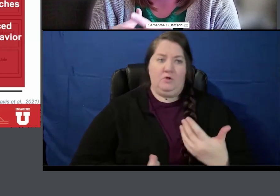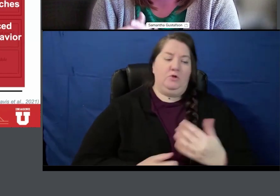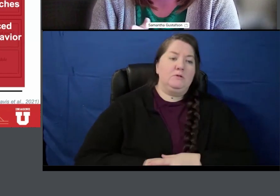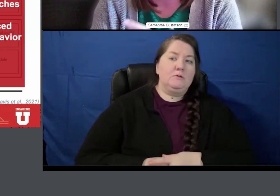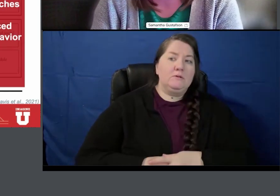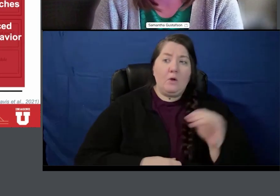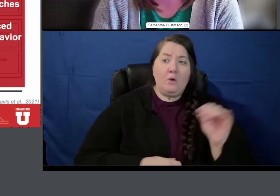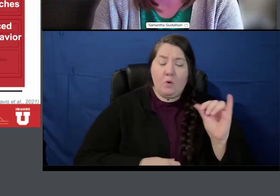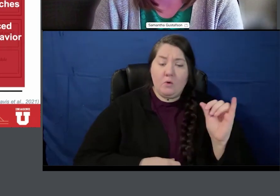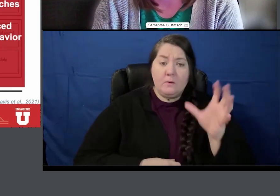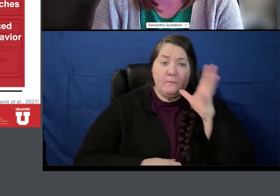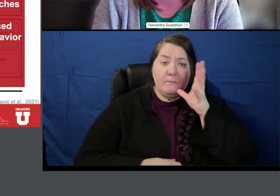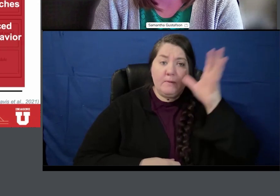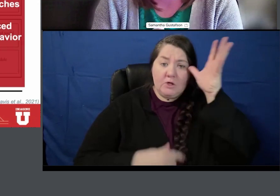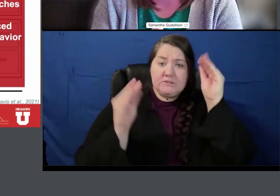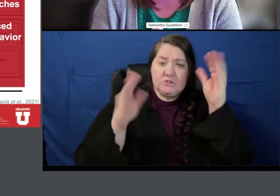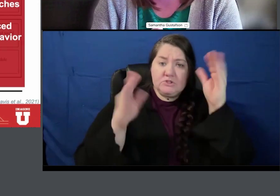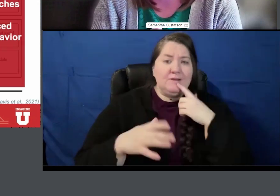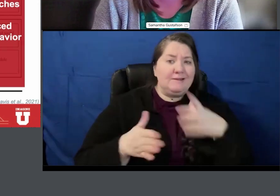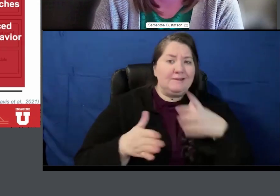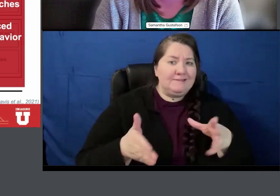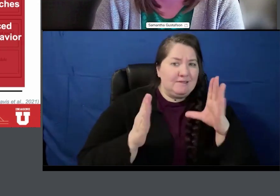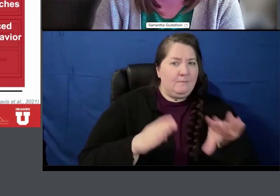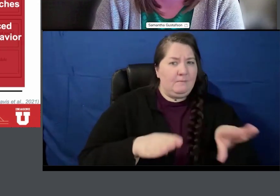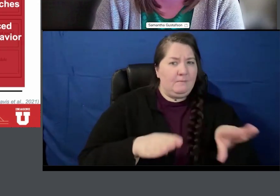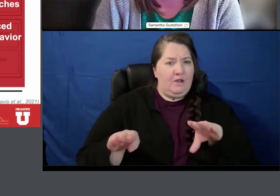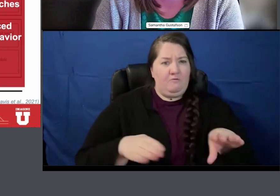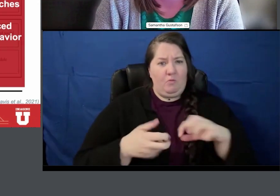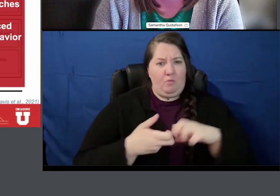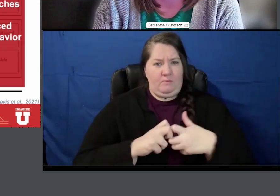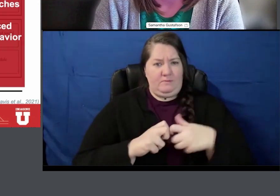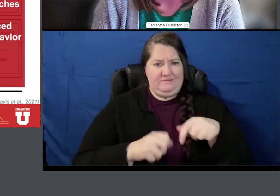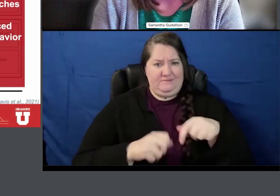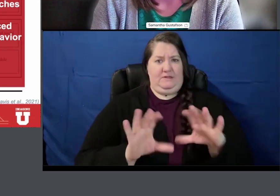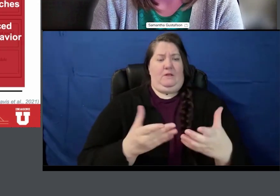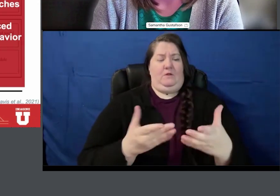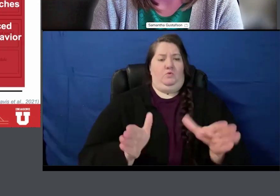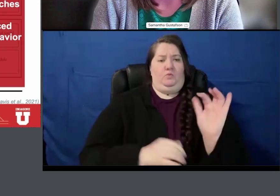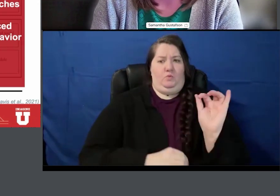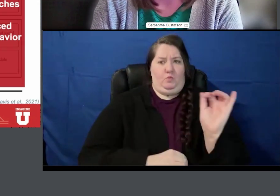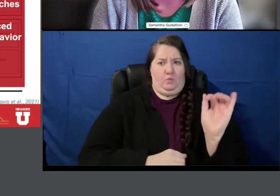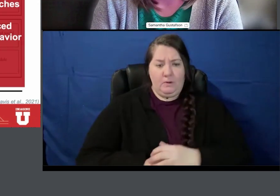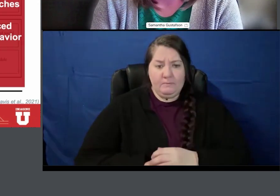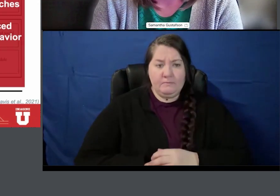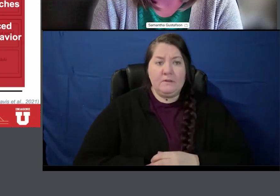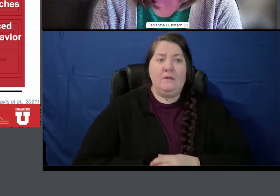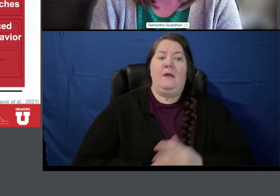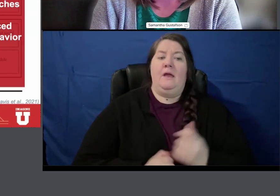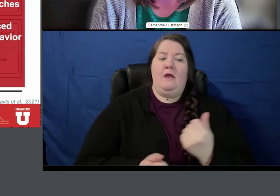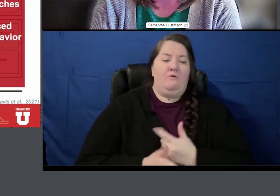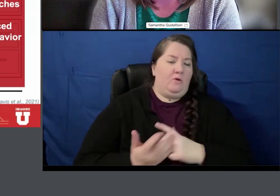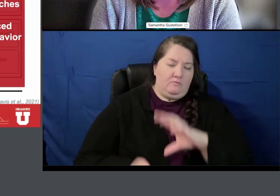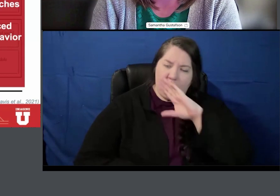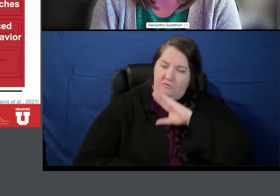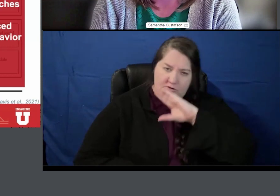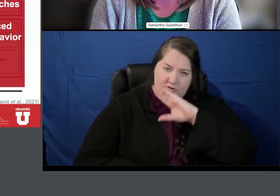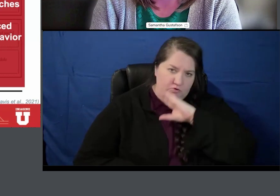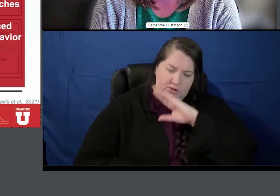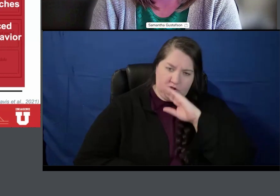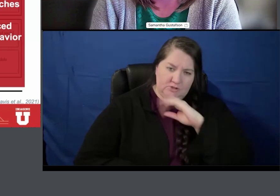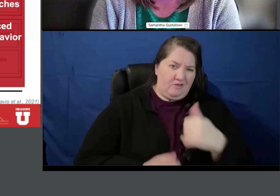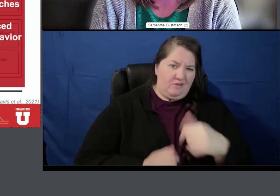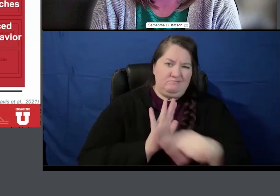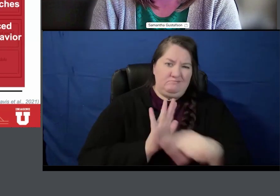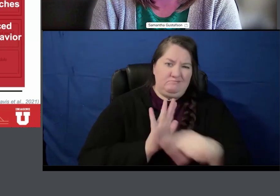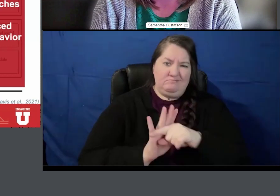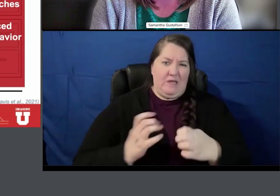also, parents and teachers reported attention and behavior problems in the classroom. And then everybody reported frustration and other negative